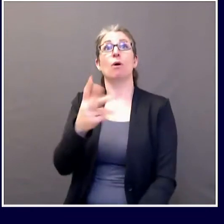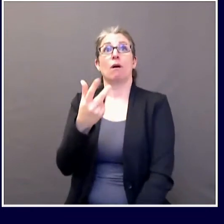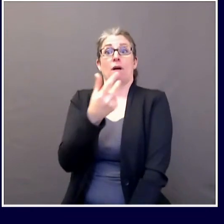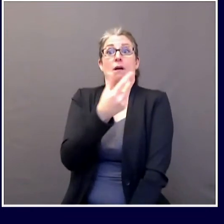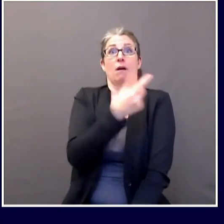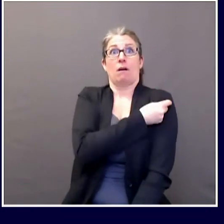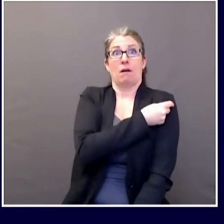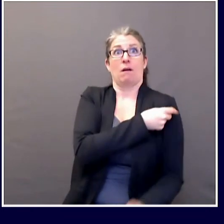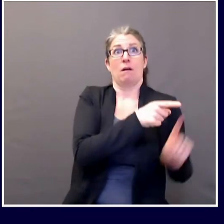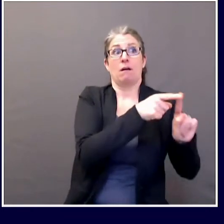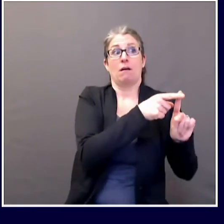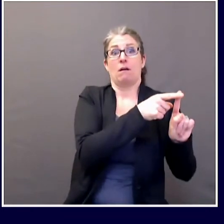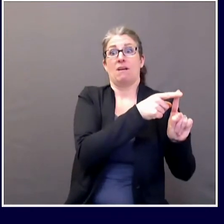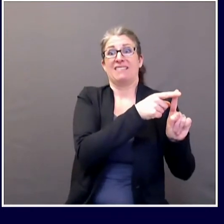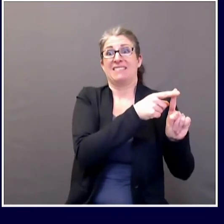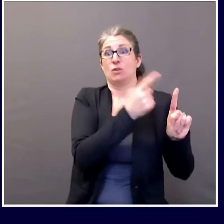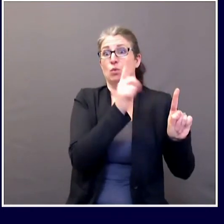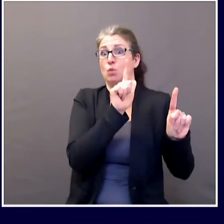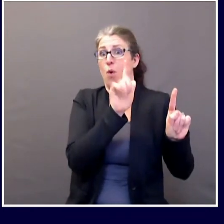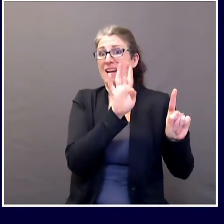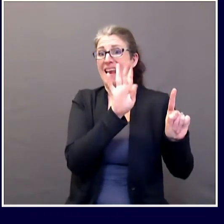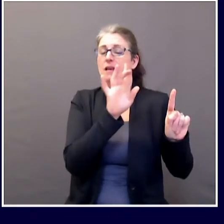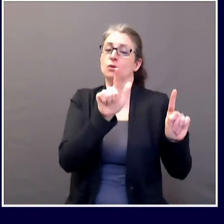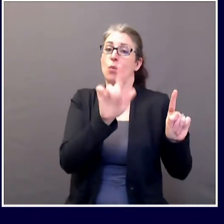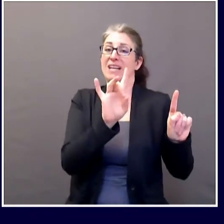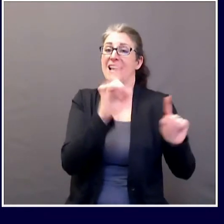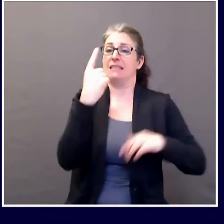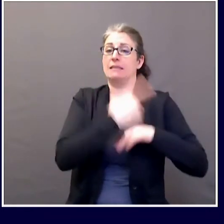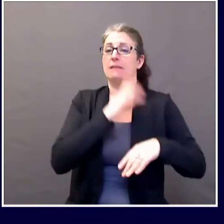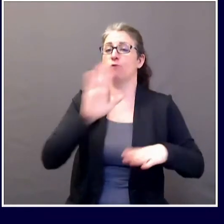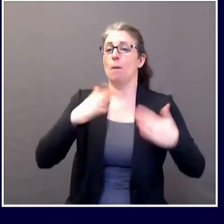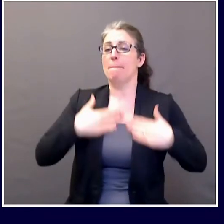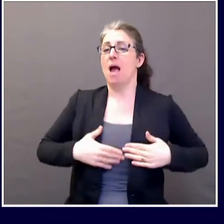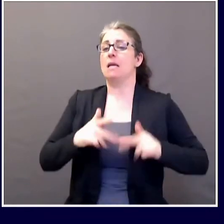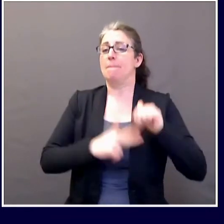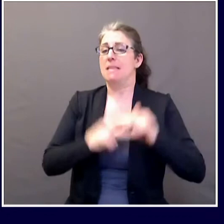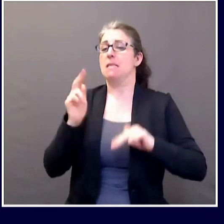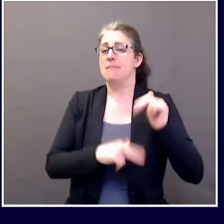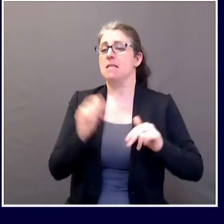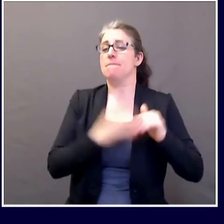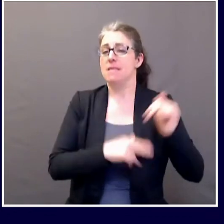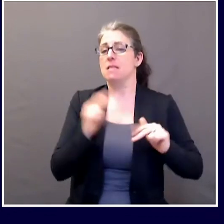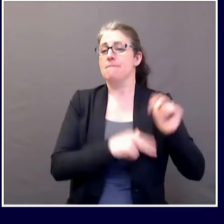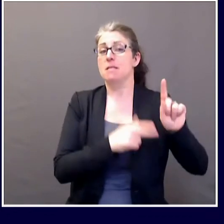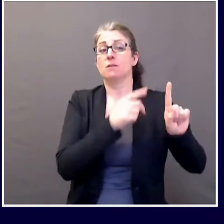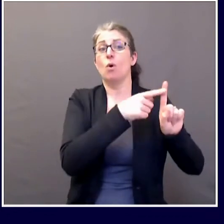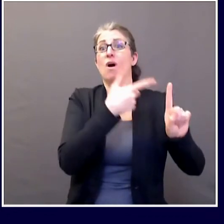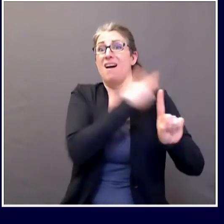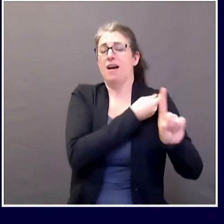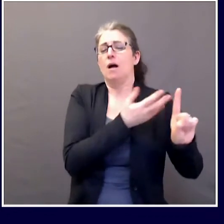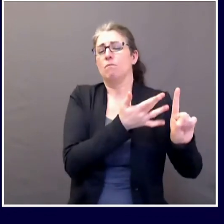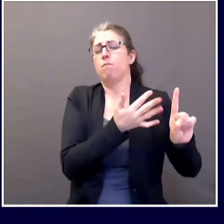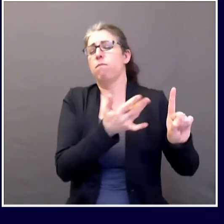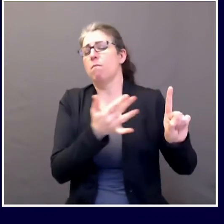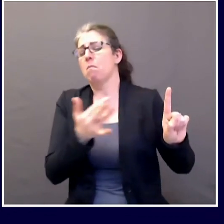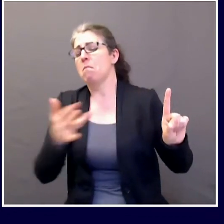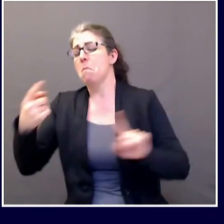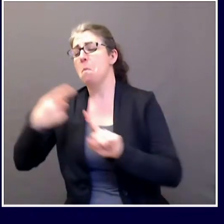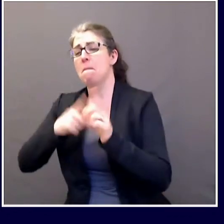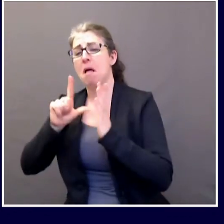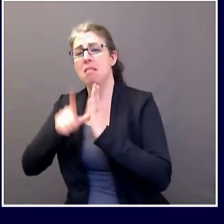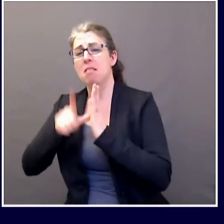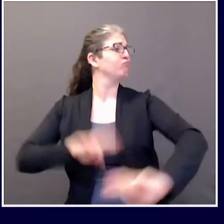being on a ventilator. And there were no cases among all of the individuals who received the